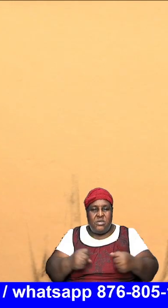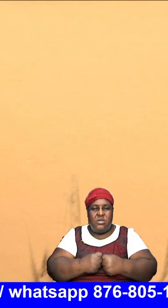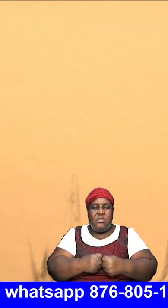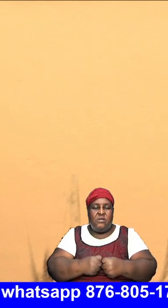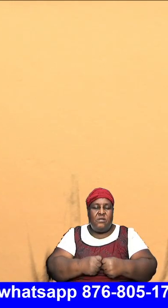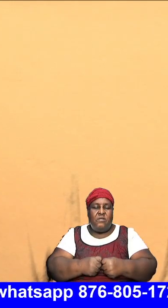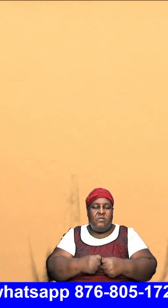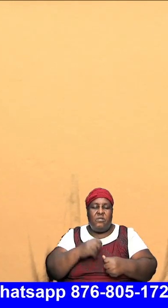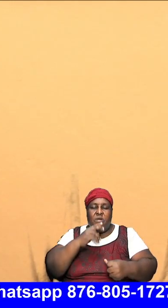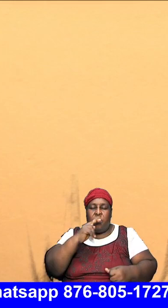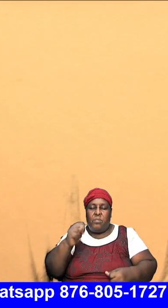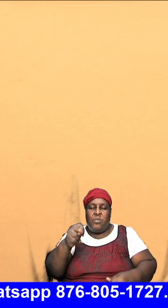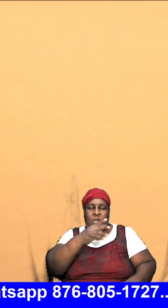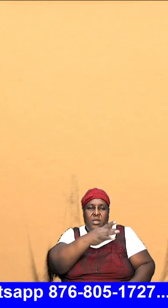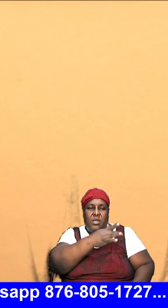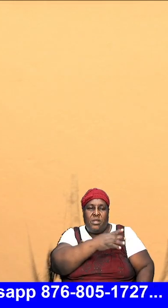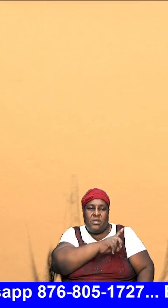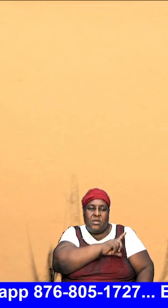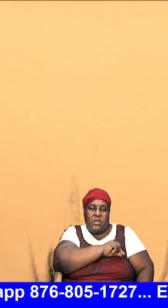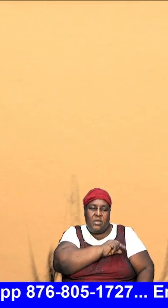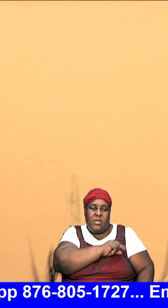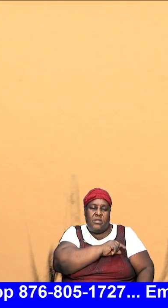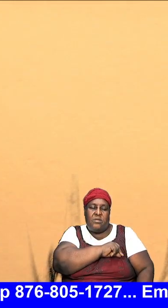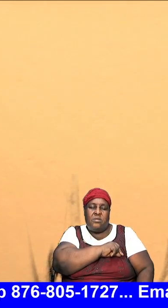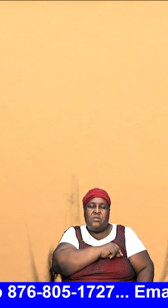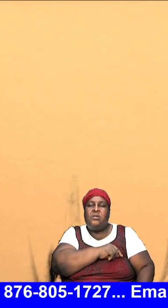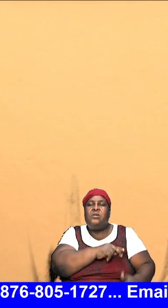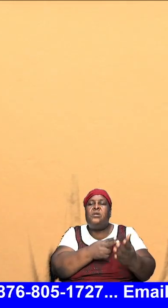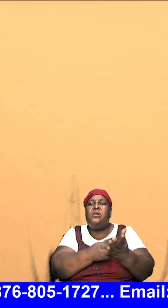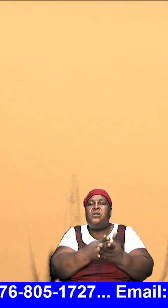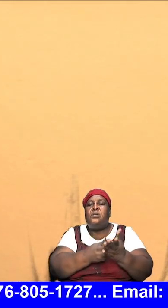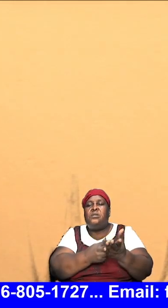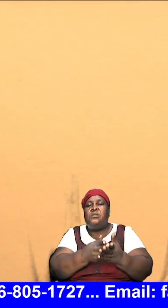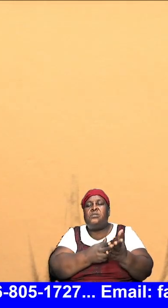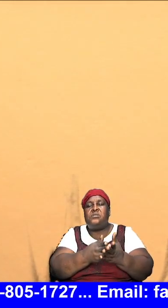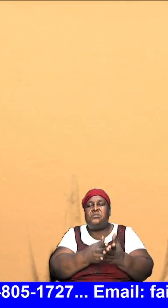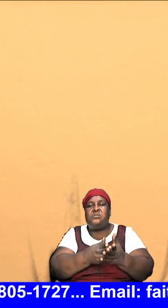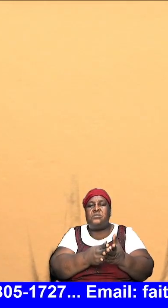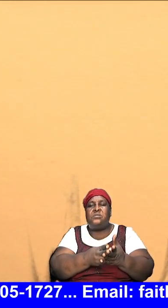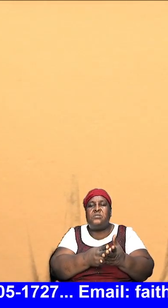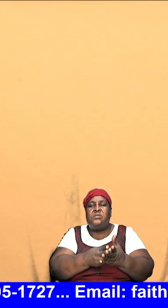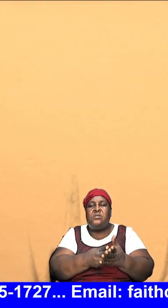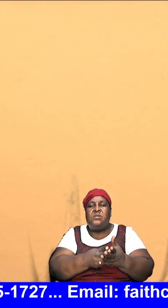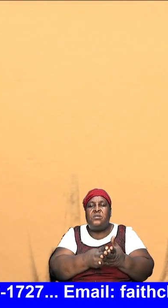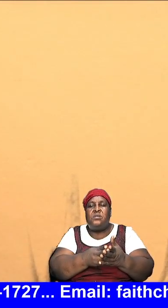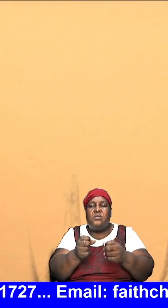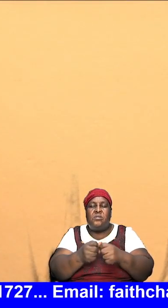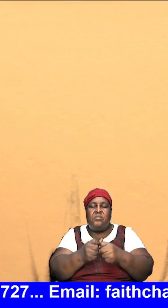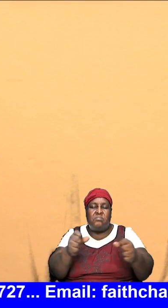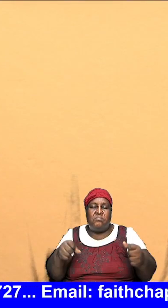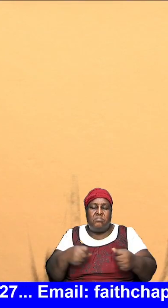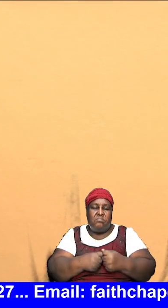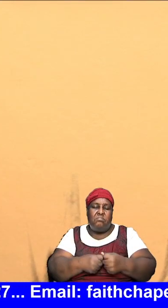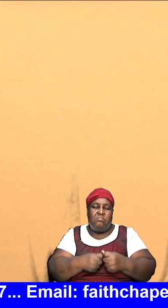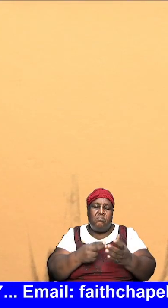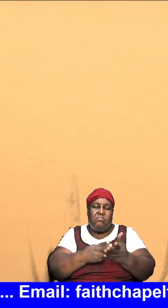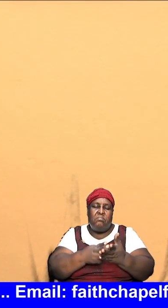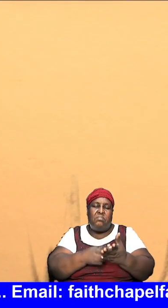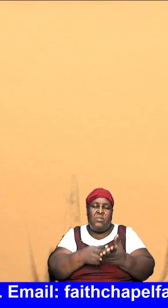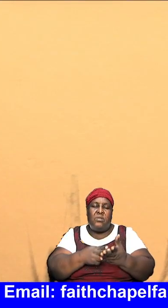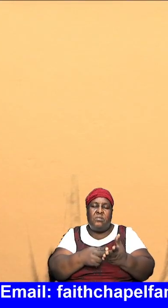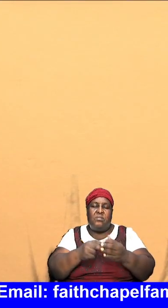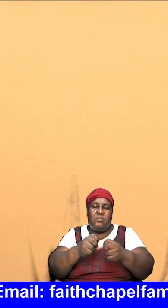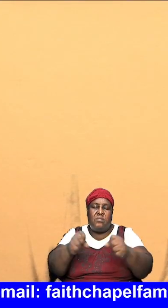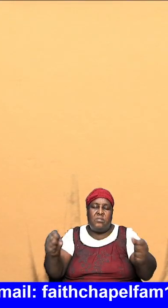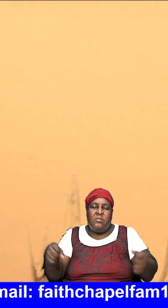guilty to a state of being innocent. And you have moved us even from a state of being innocent to a state